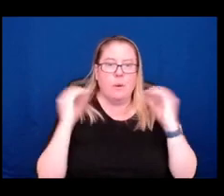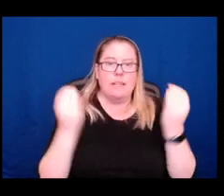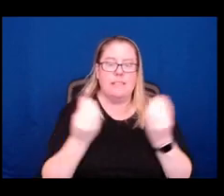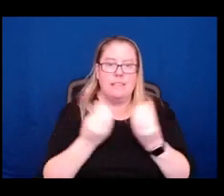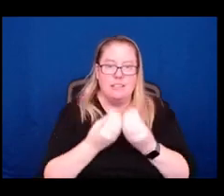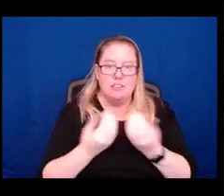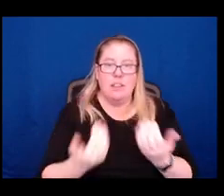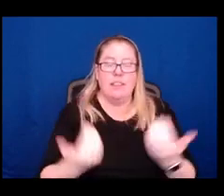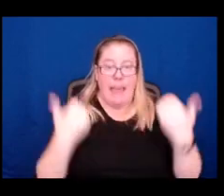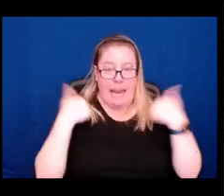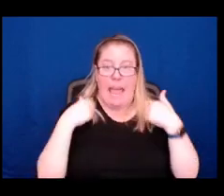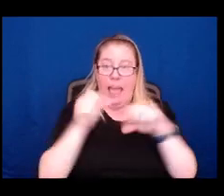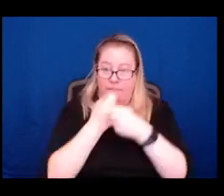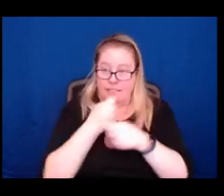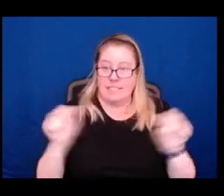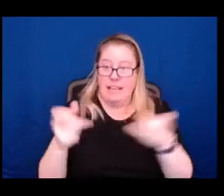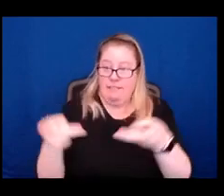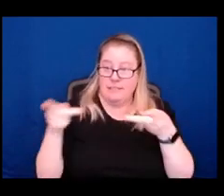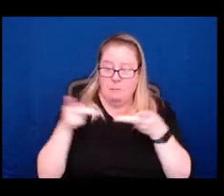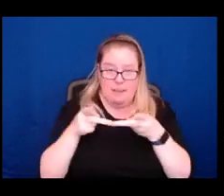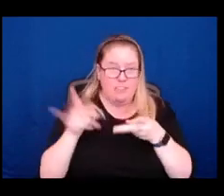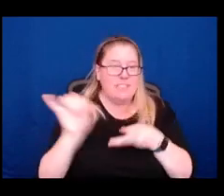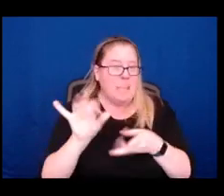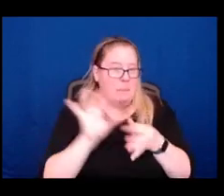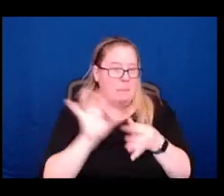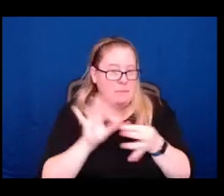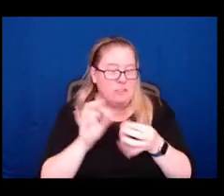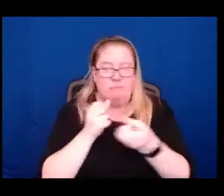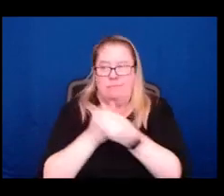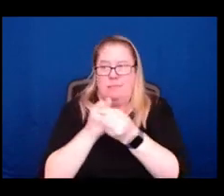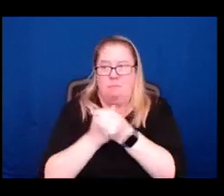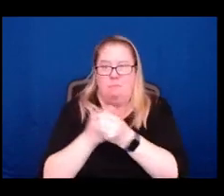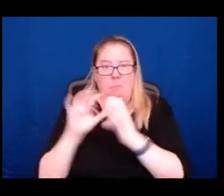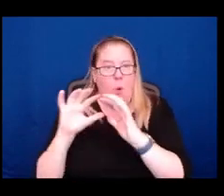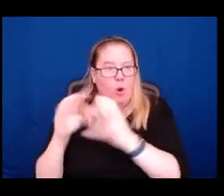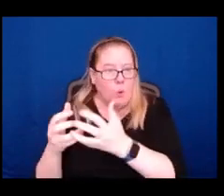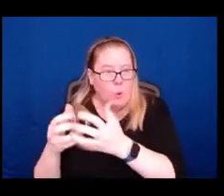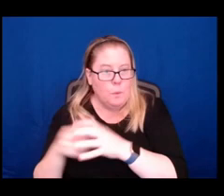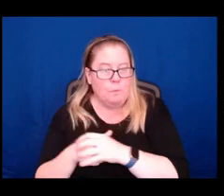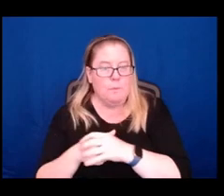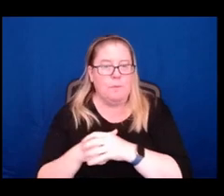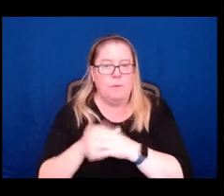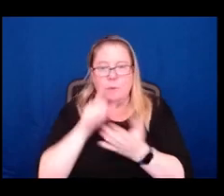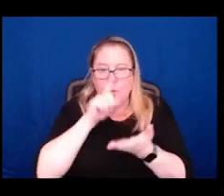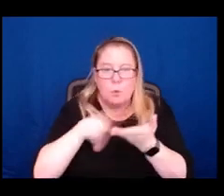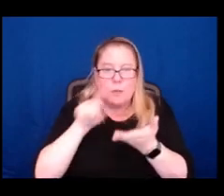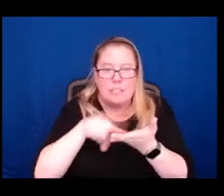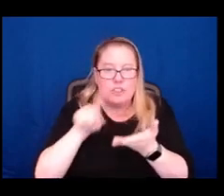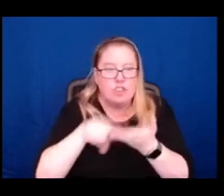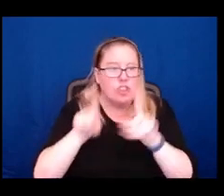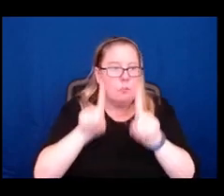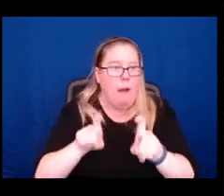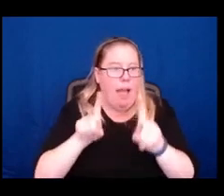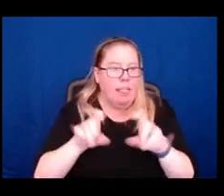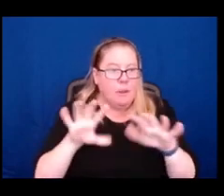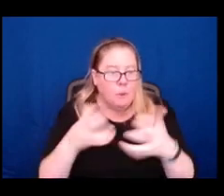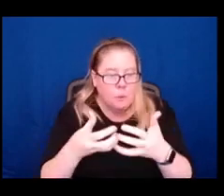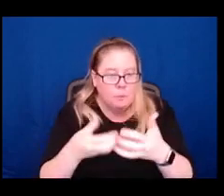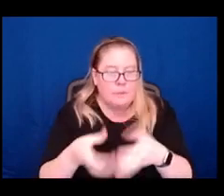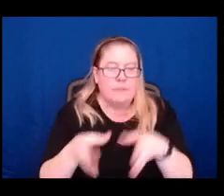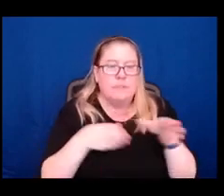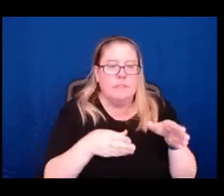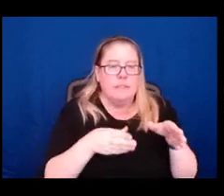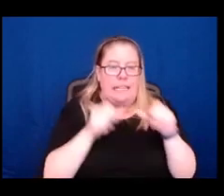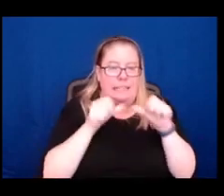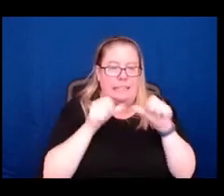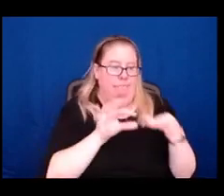organizations that have safe spaces, like you mentioned earlier, such as support groups, research pilot groups